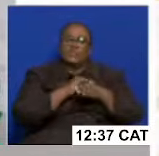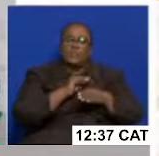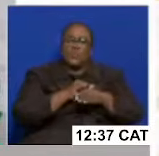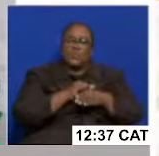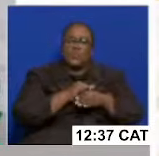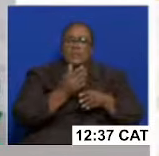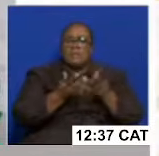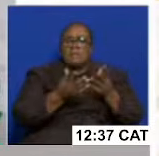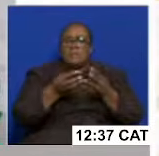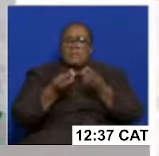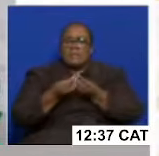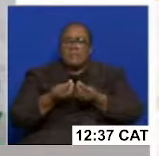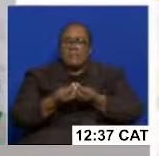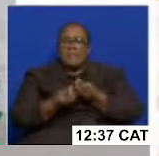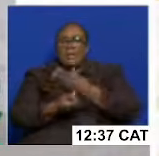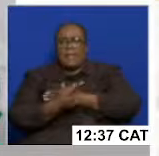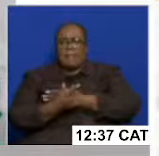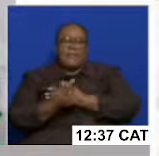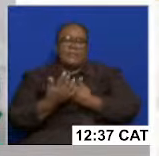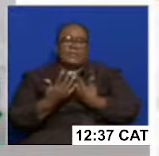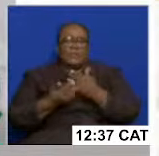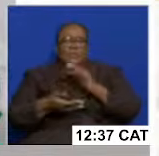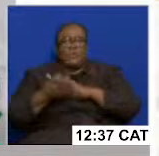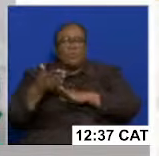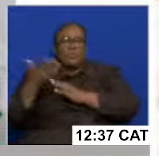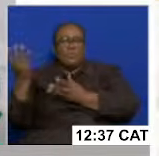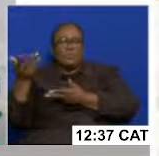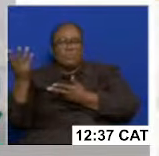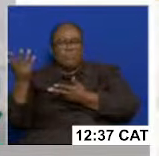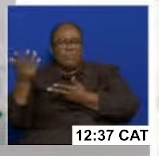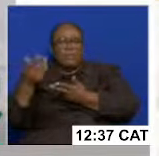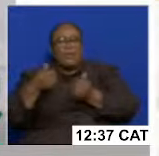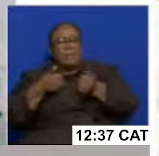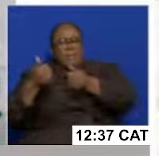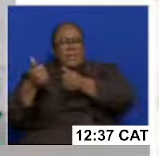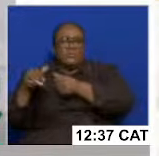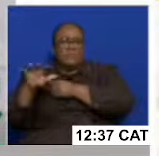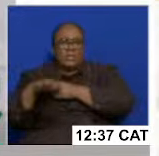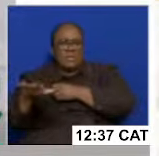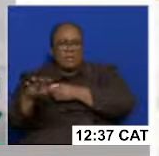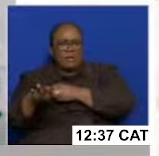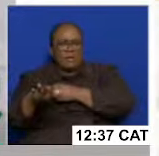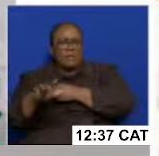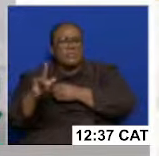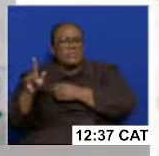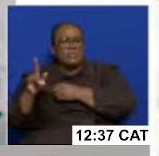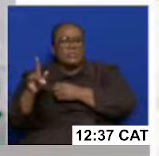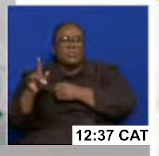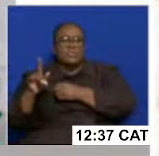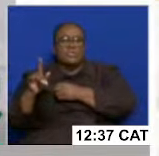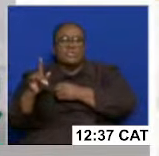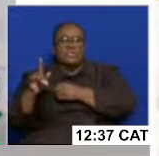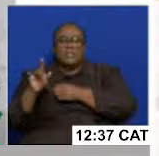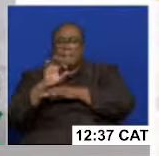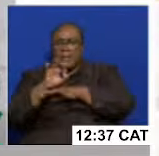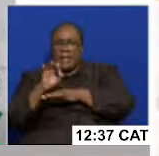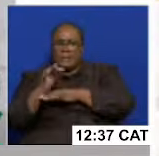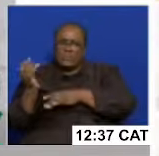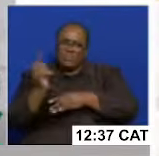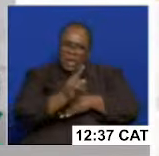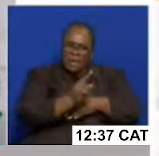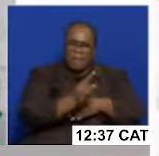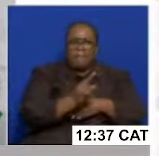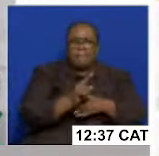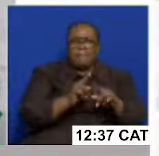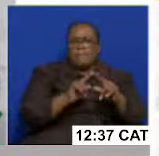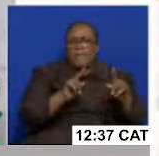quickly. She had to go back to the area, and she's been meaning to come back this side, but with fail or something. I